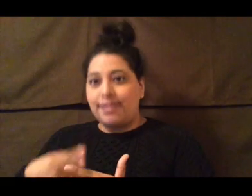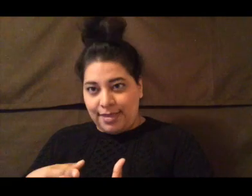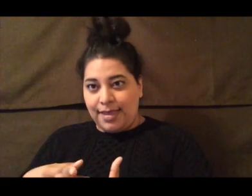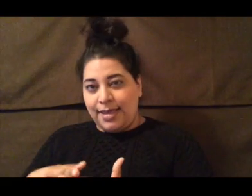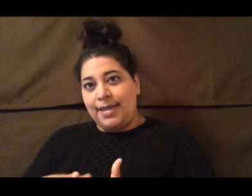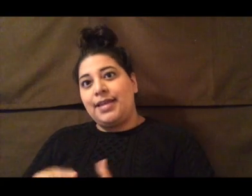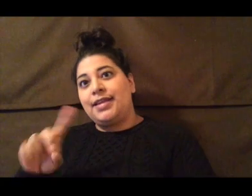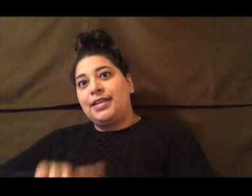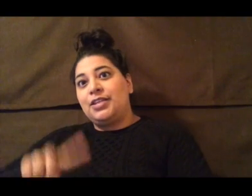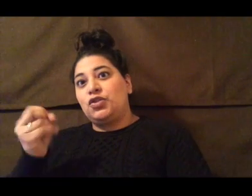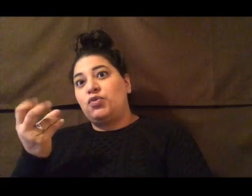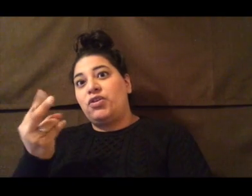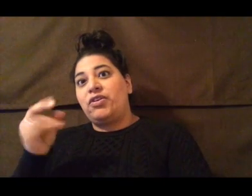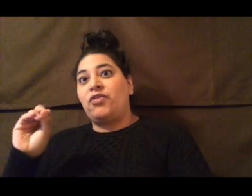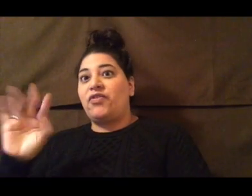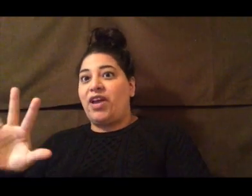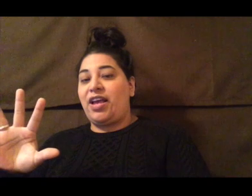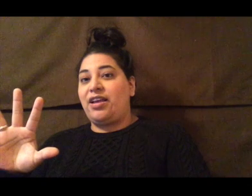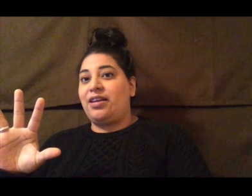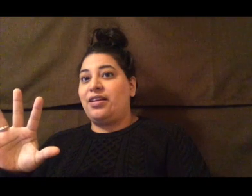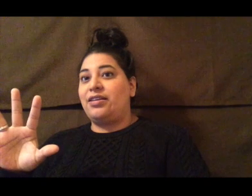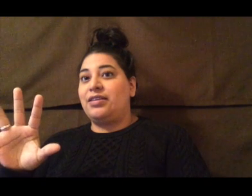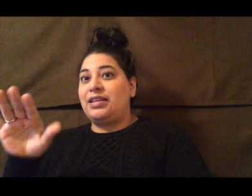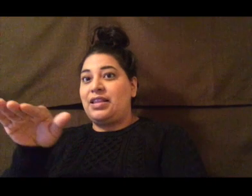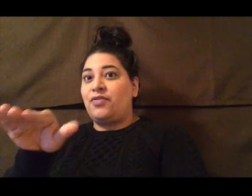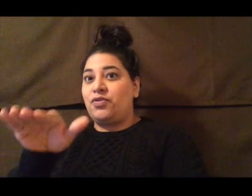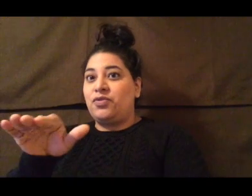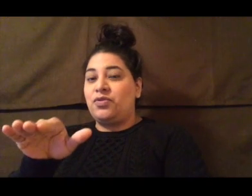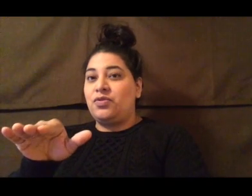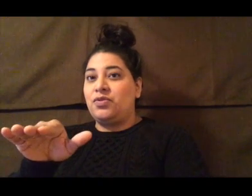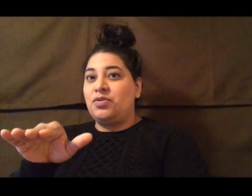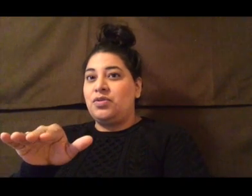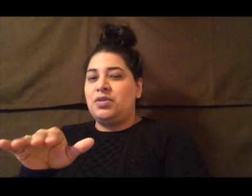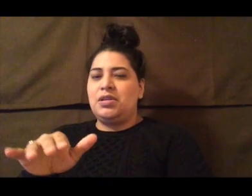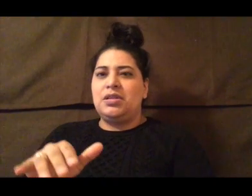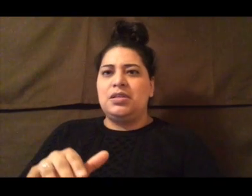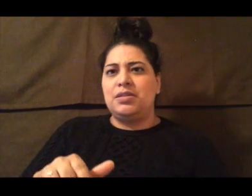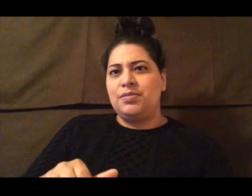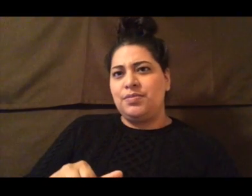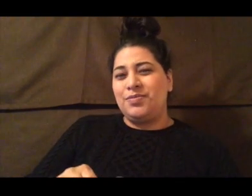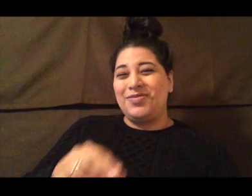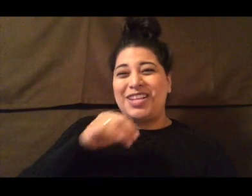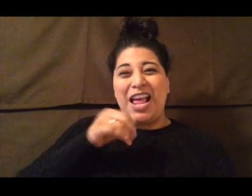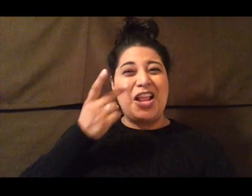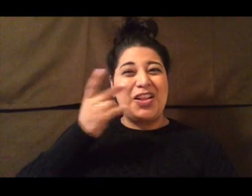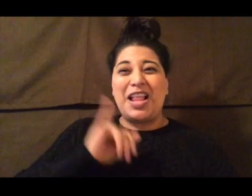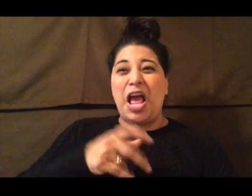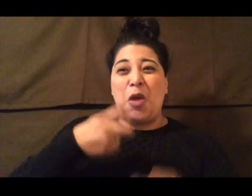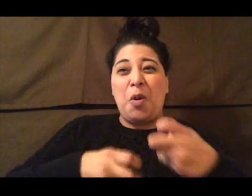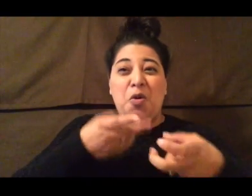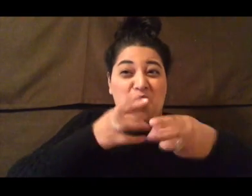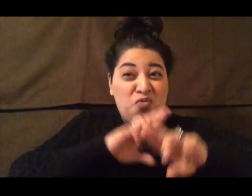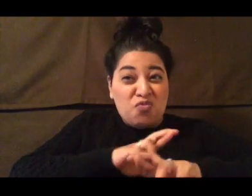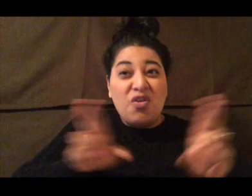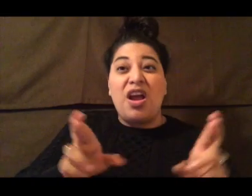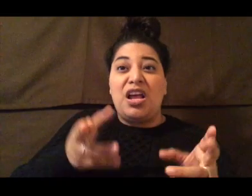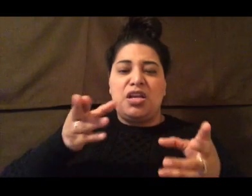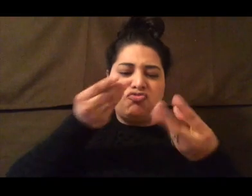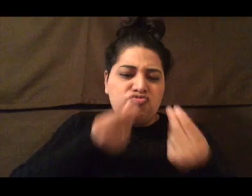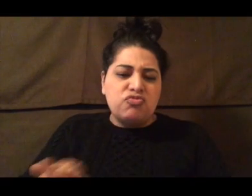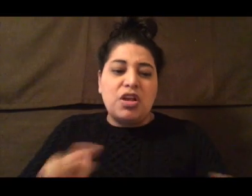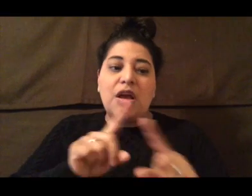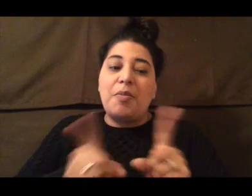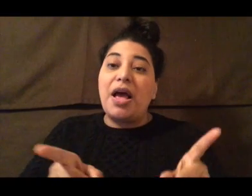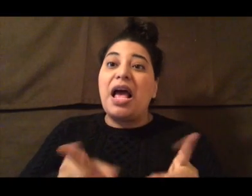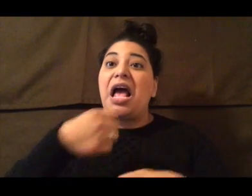and then it's 12:05. Now that doesn't look like a problem that we're going to be ready to solve, but organizing it